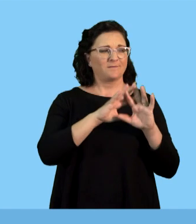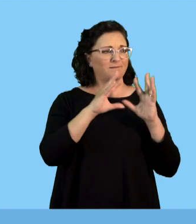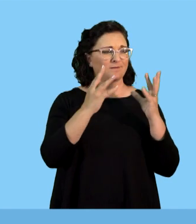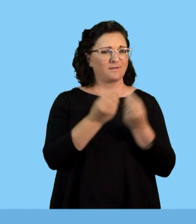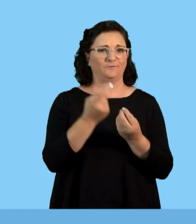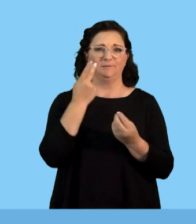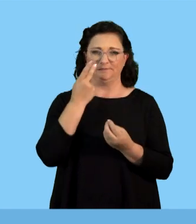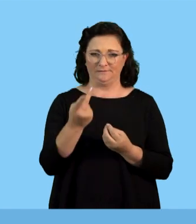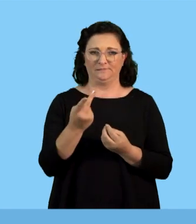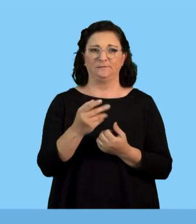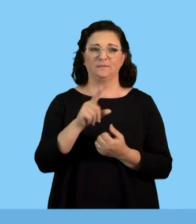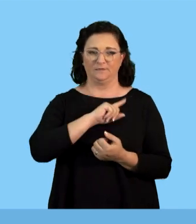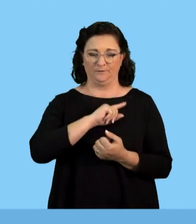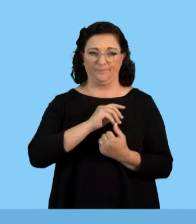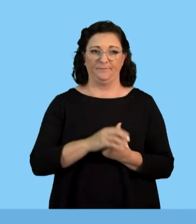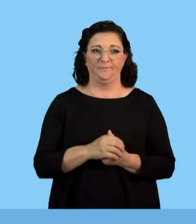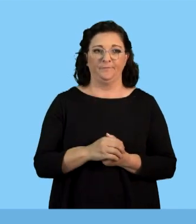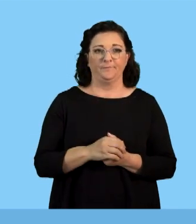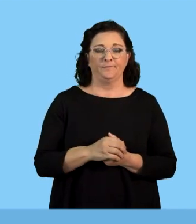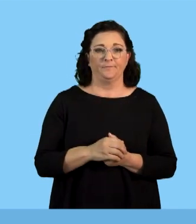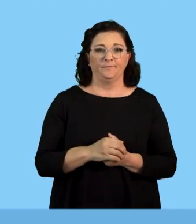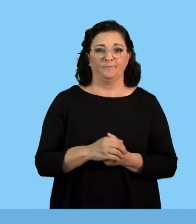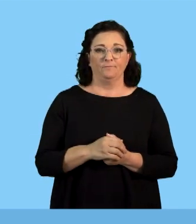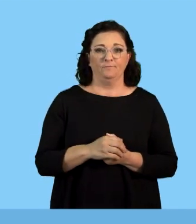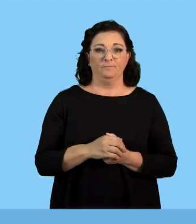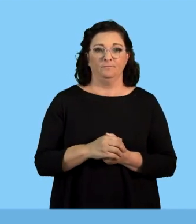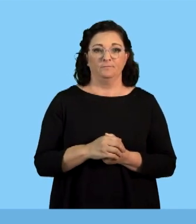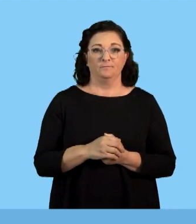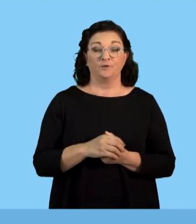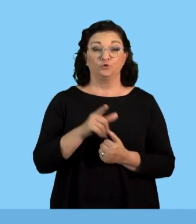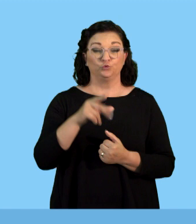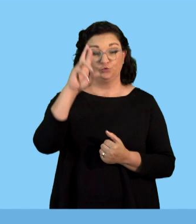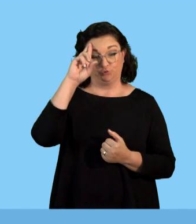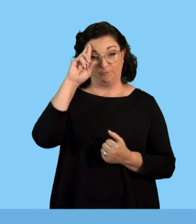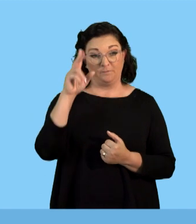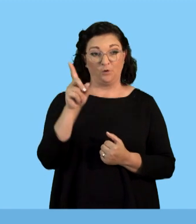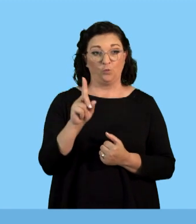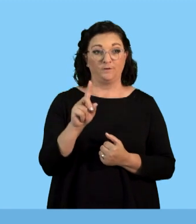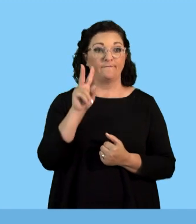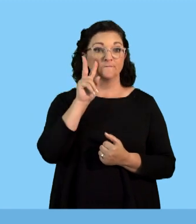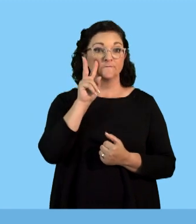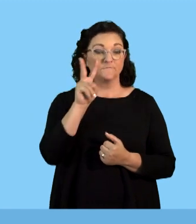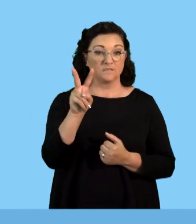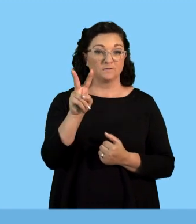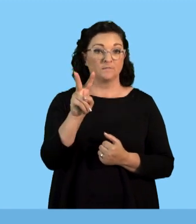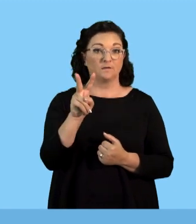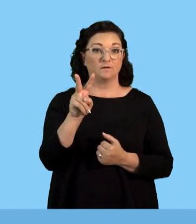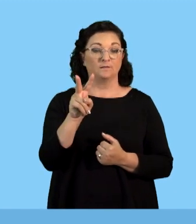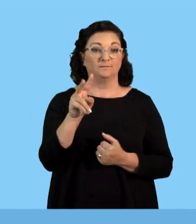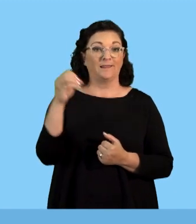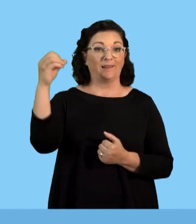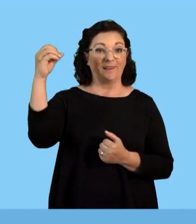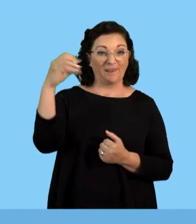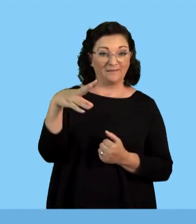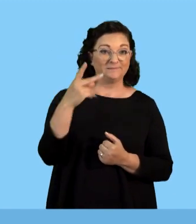see everything that we can around us. And then I also want you to remember that the visible light spectrum, it